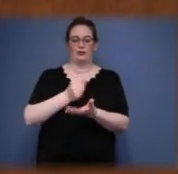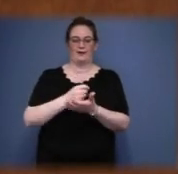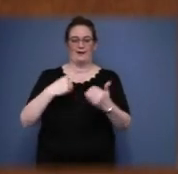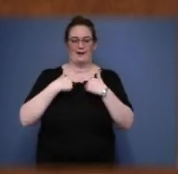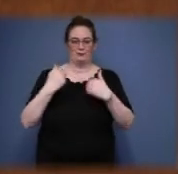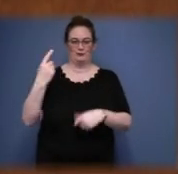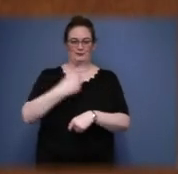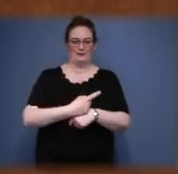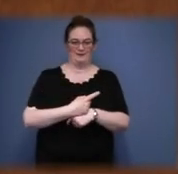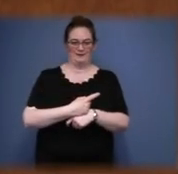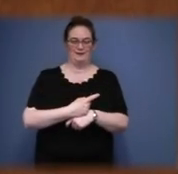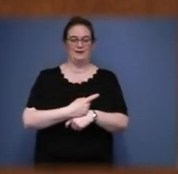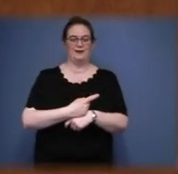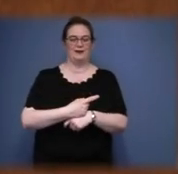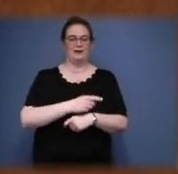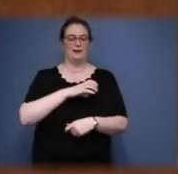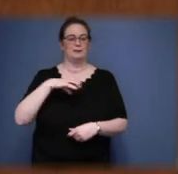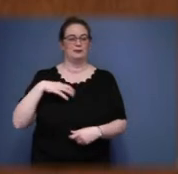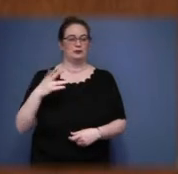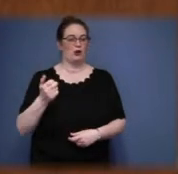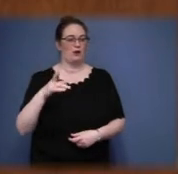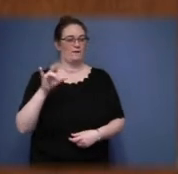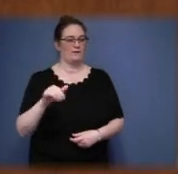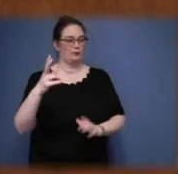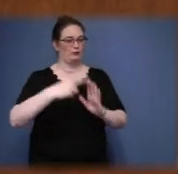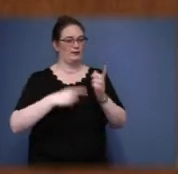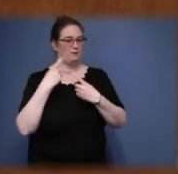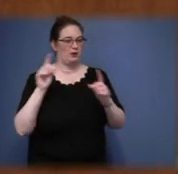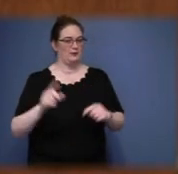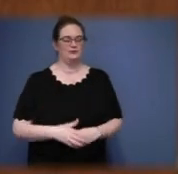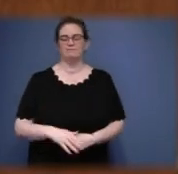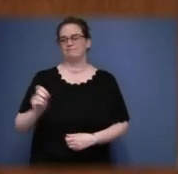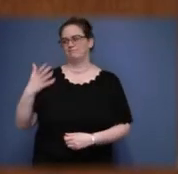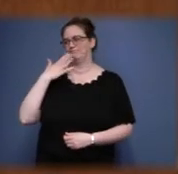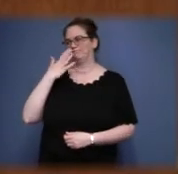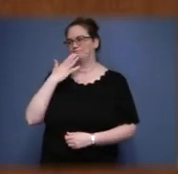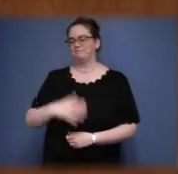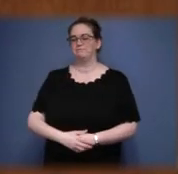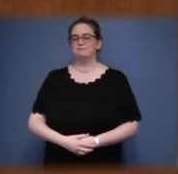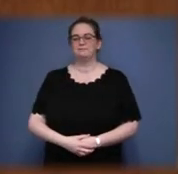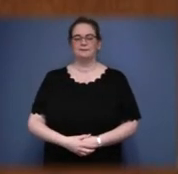Day, and Commissioner Harvey will read that proclamation. Okay, thank you.